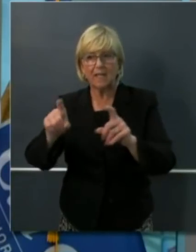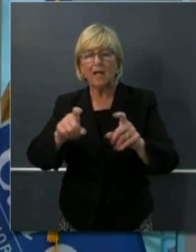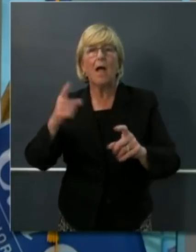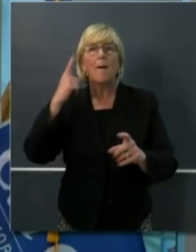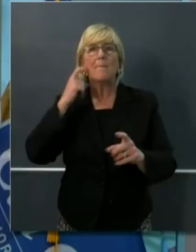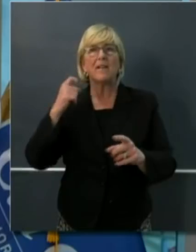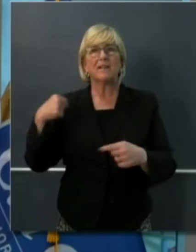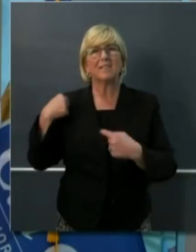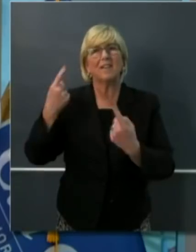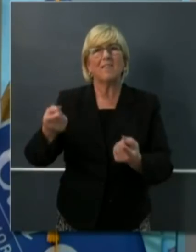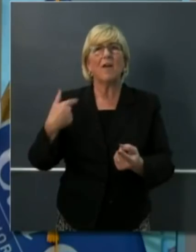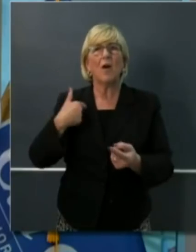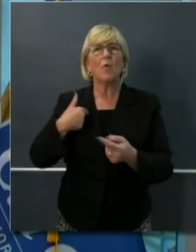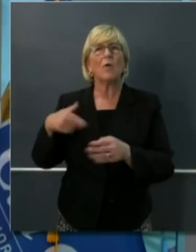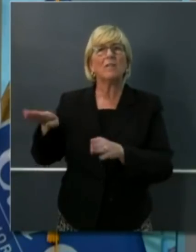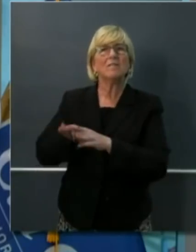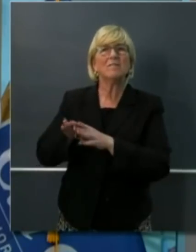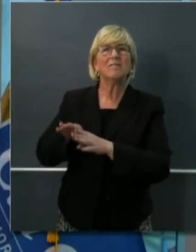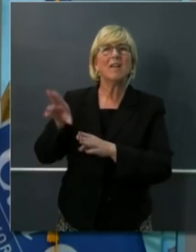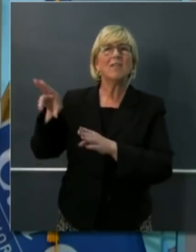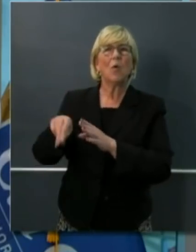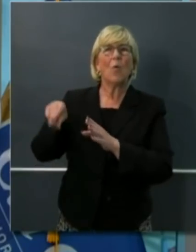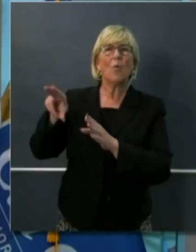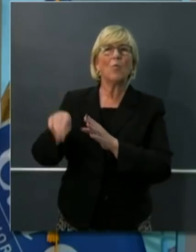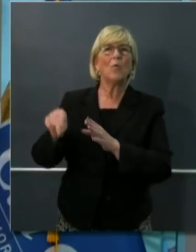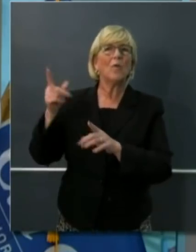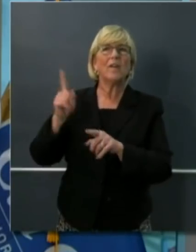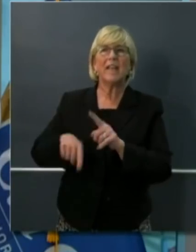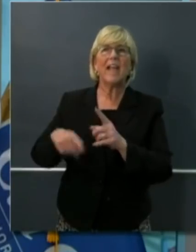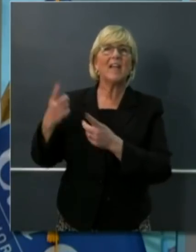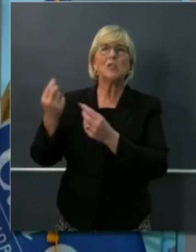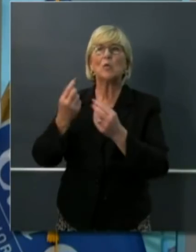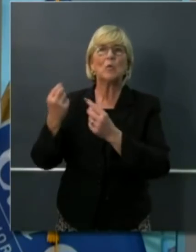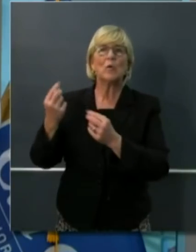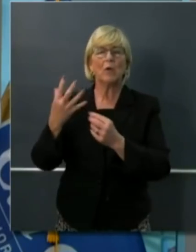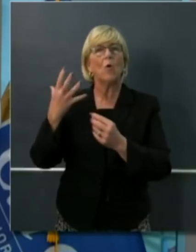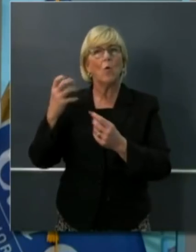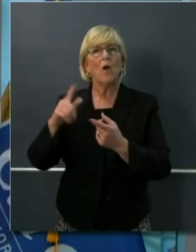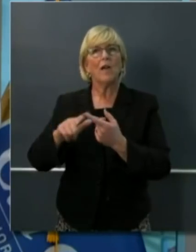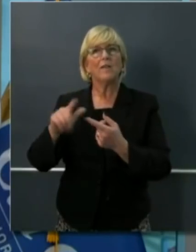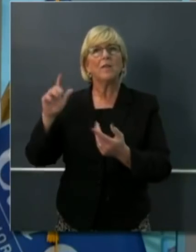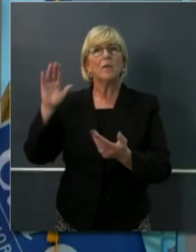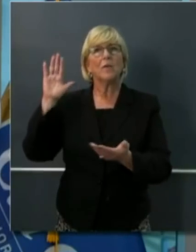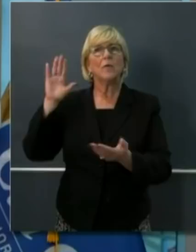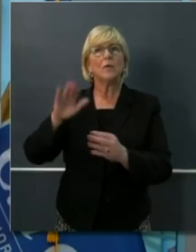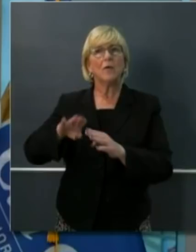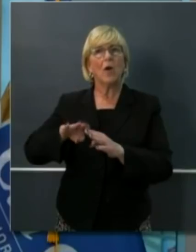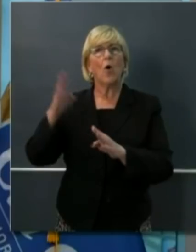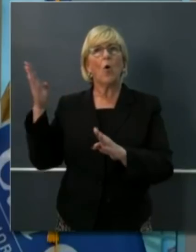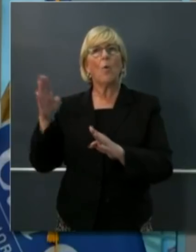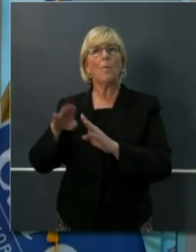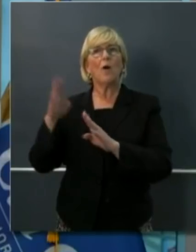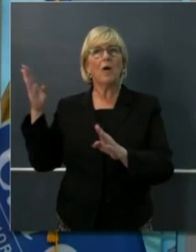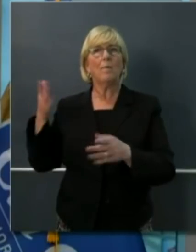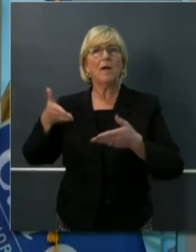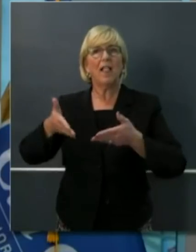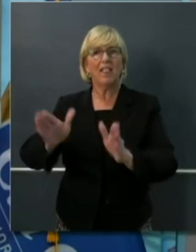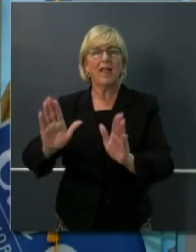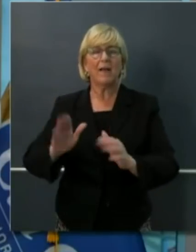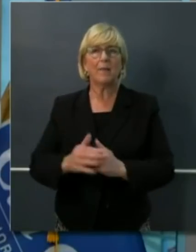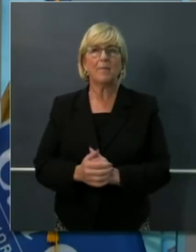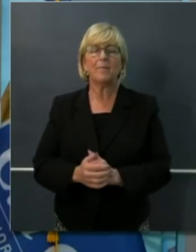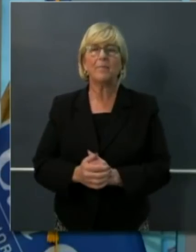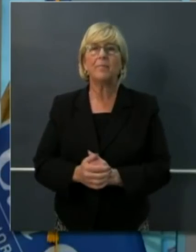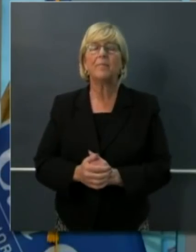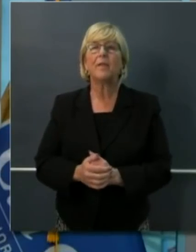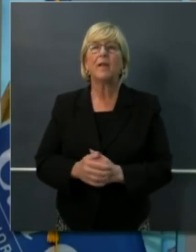up until now. We know that the governor mentioned the number 60,000 to 80,000. The way we